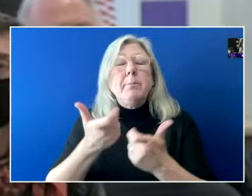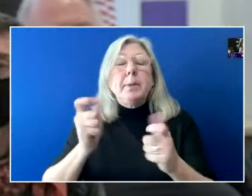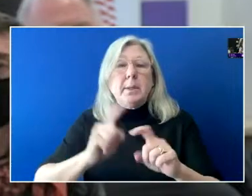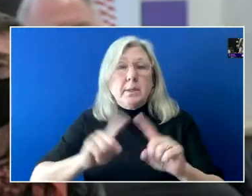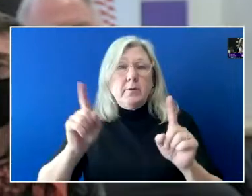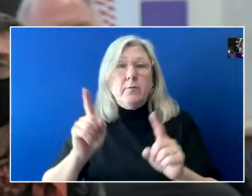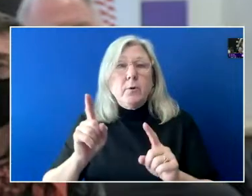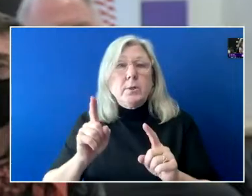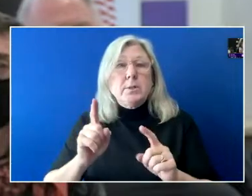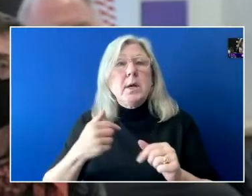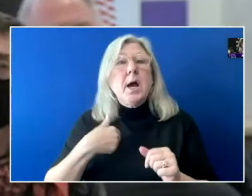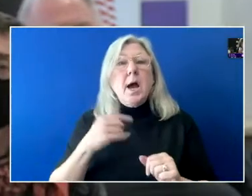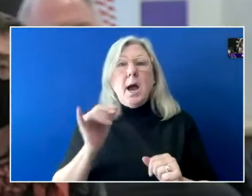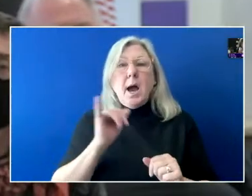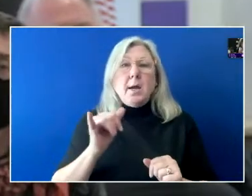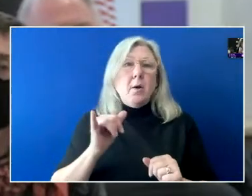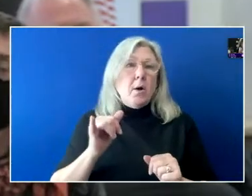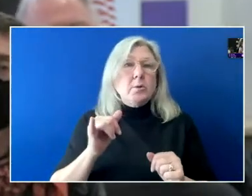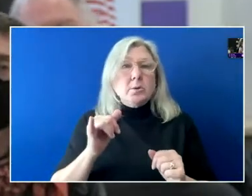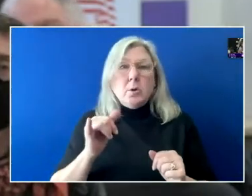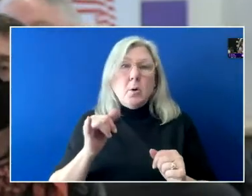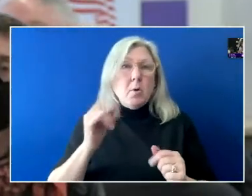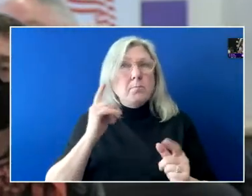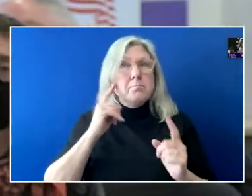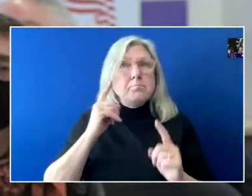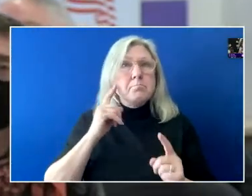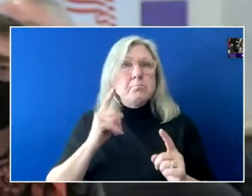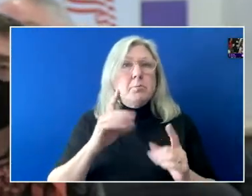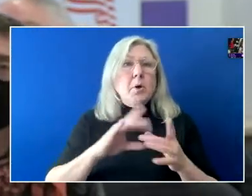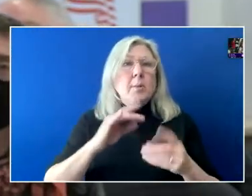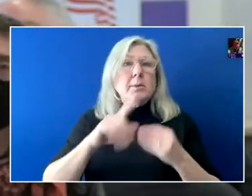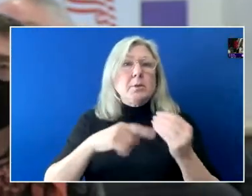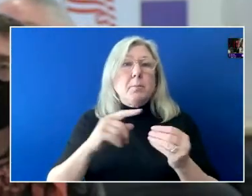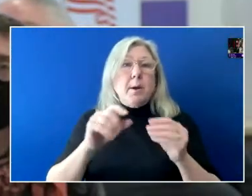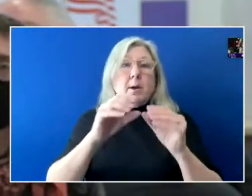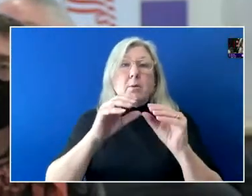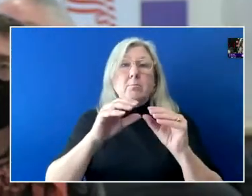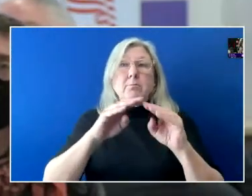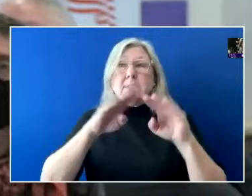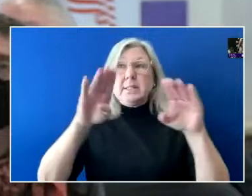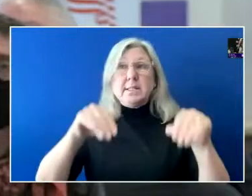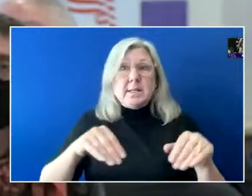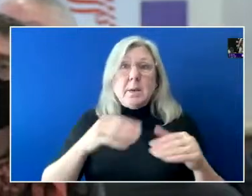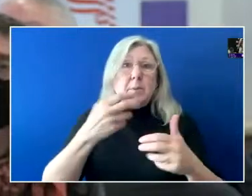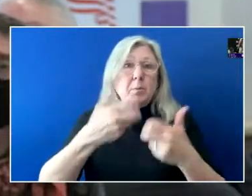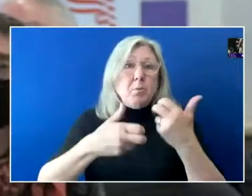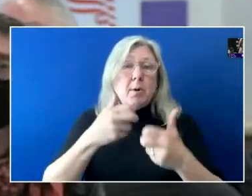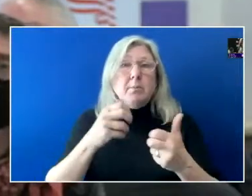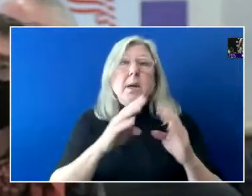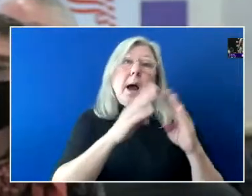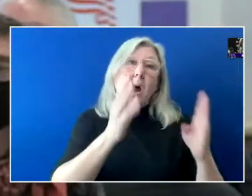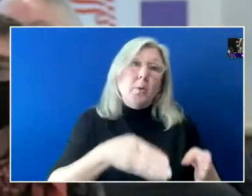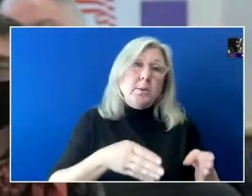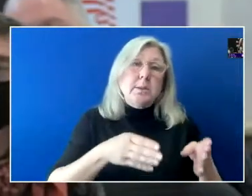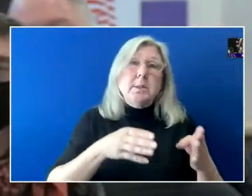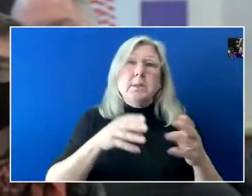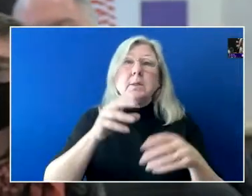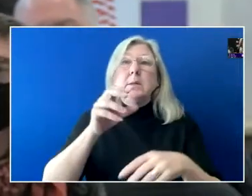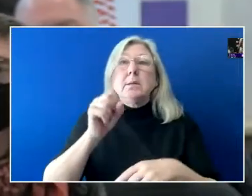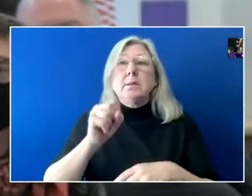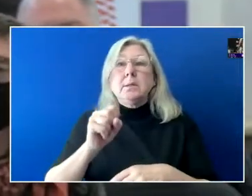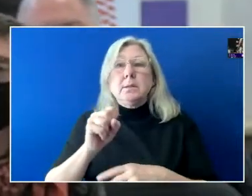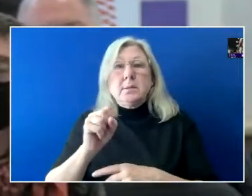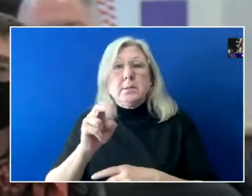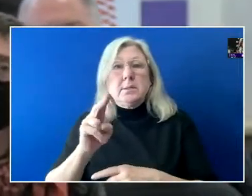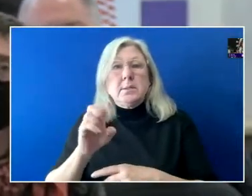also hear comments about systemic problems like housing substance use disorder um all